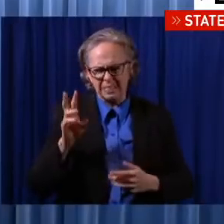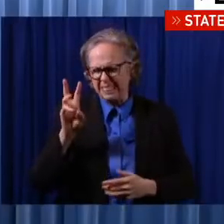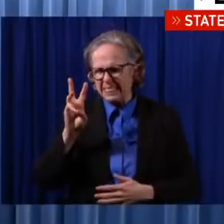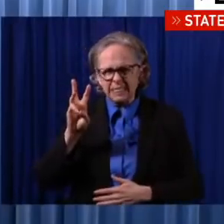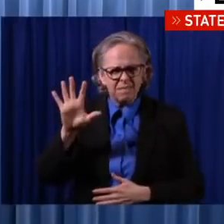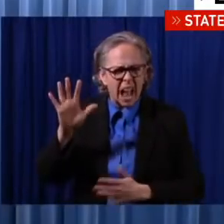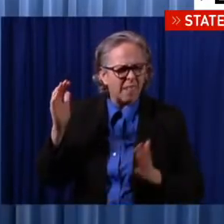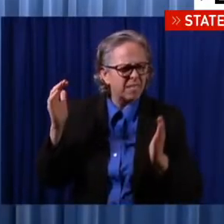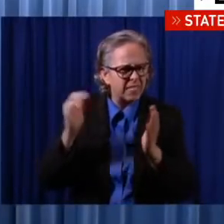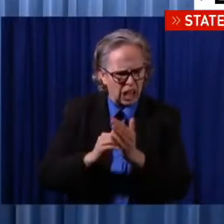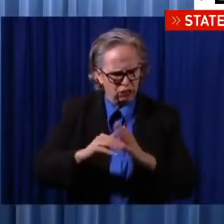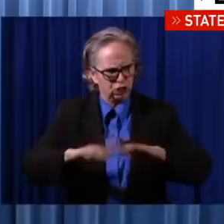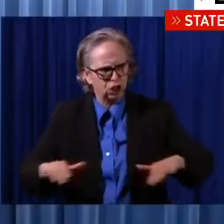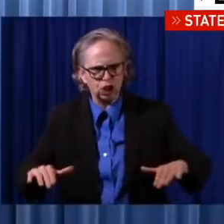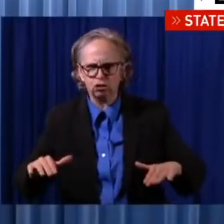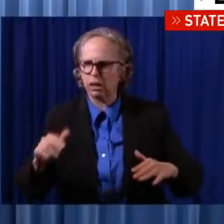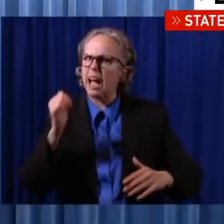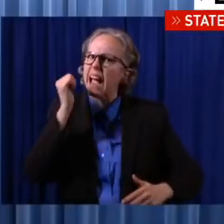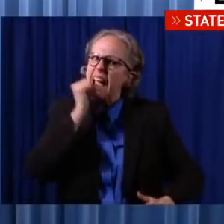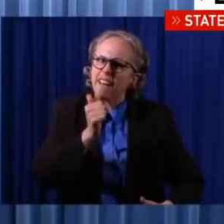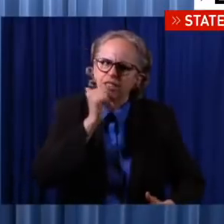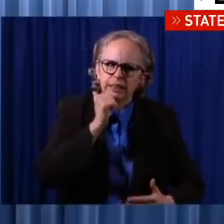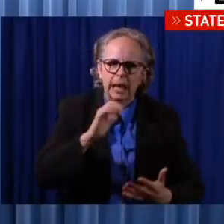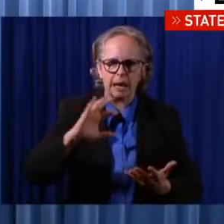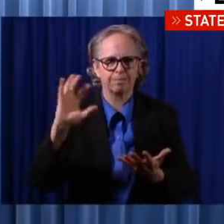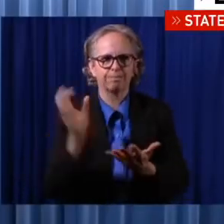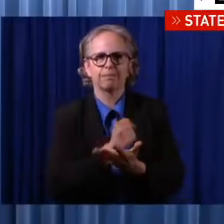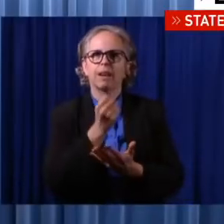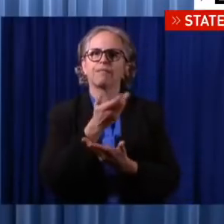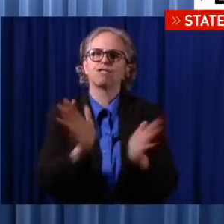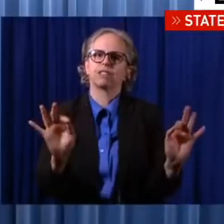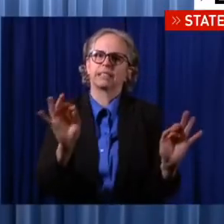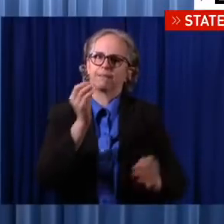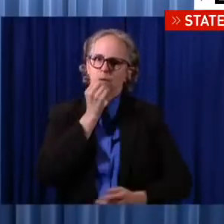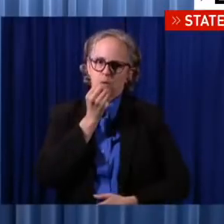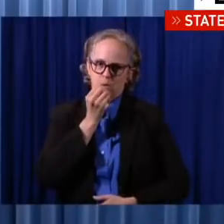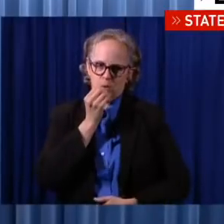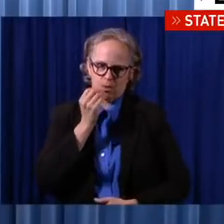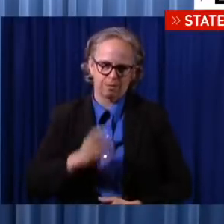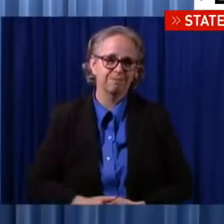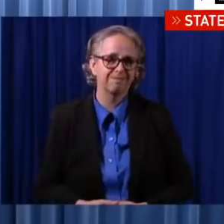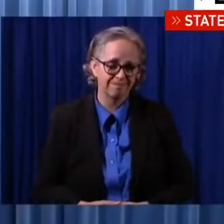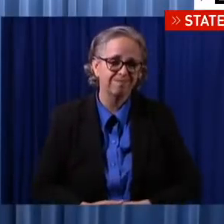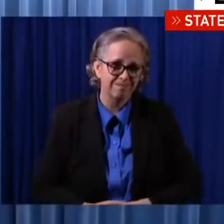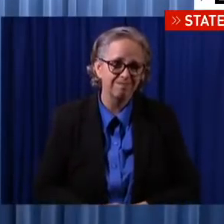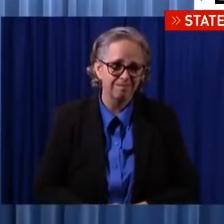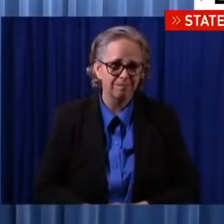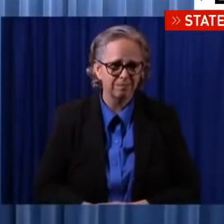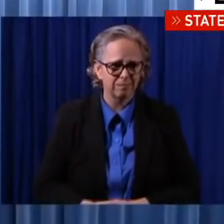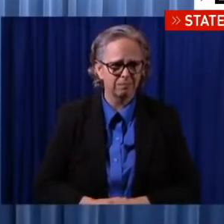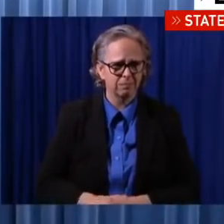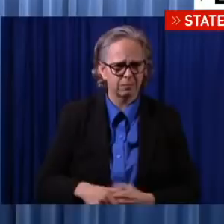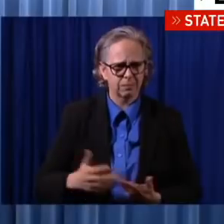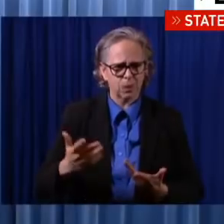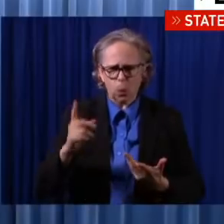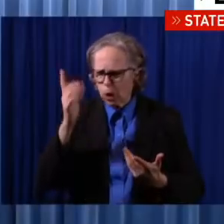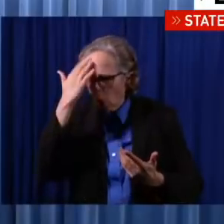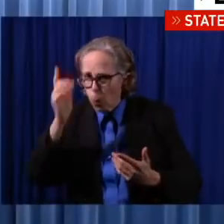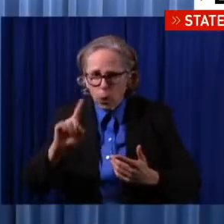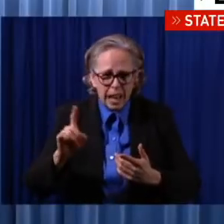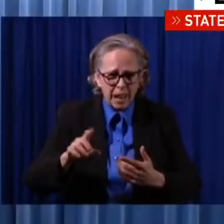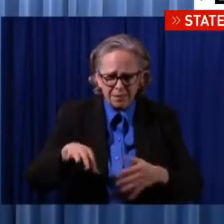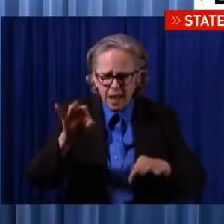meal. It's so important to their growth and to their well-being. For locations and hours, you can call